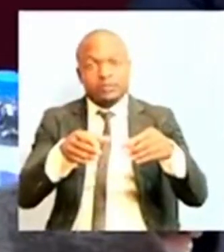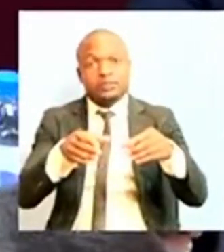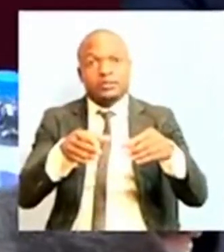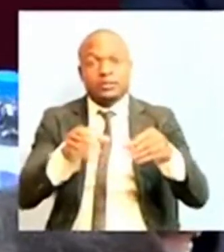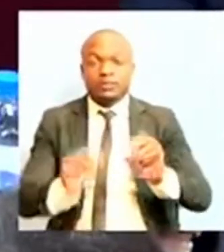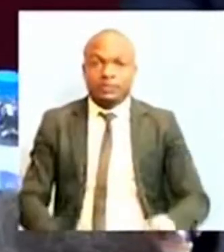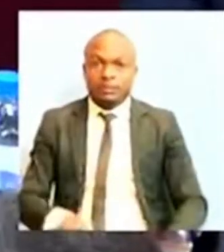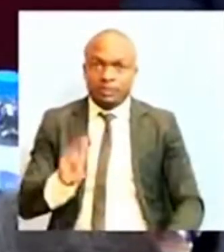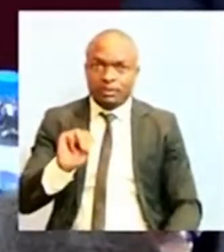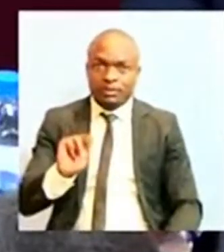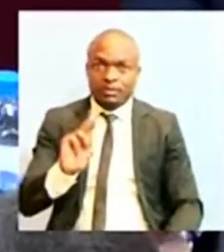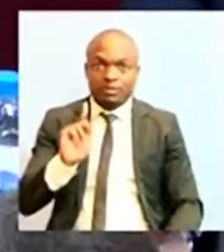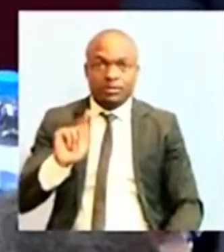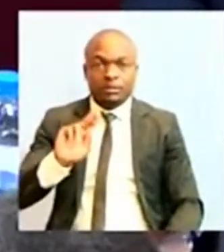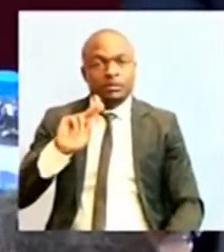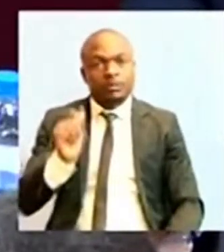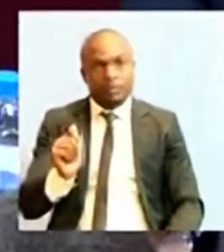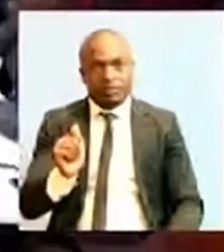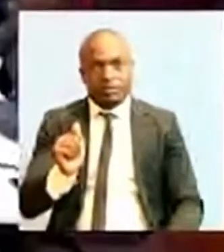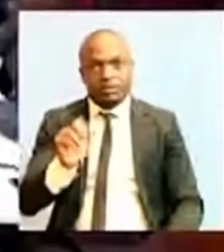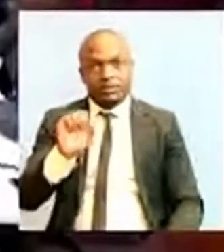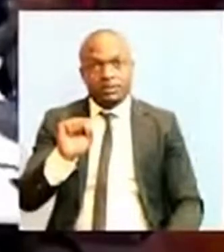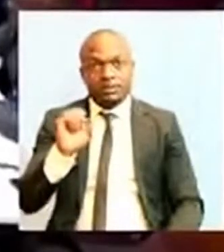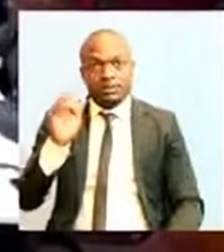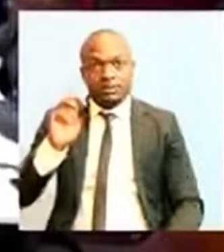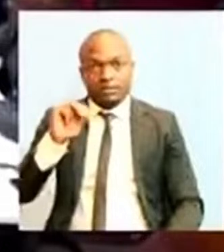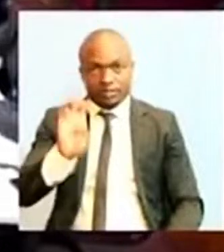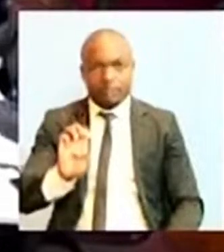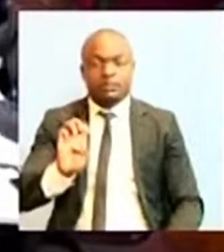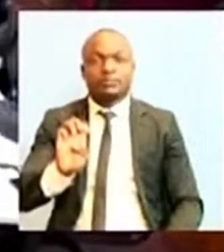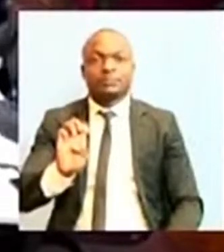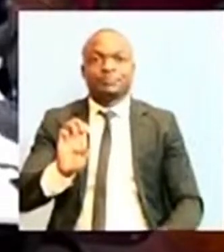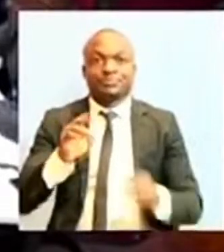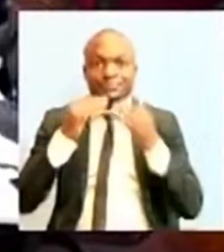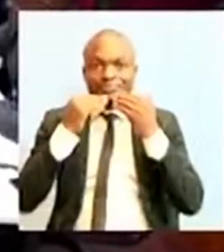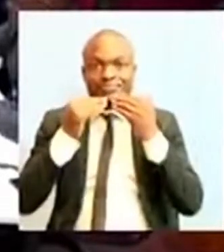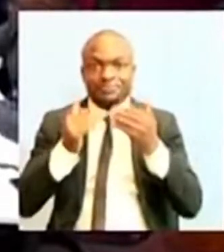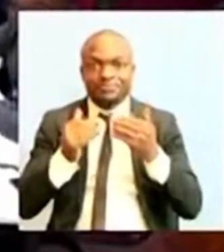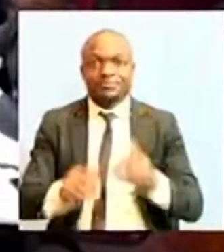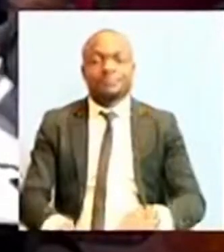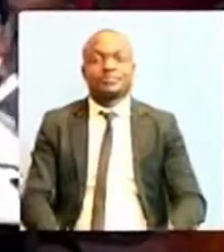Siame from Control of Internal Audit, Minister of Finance. Thank you.